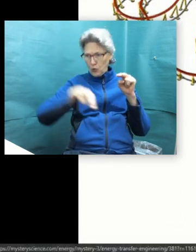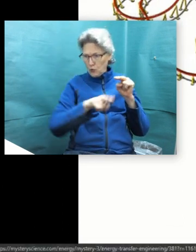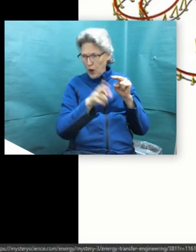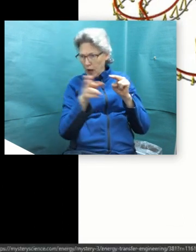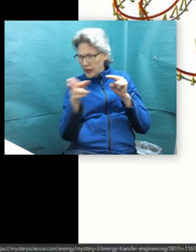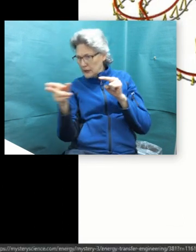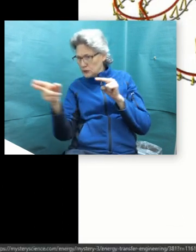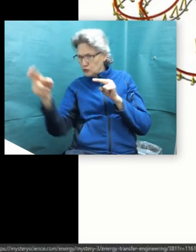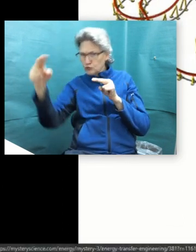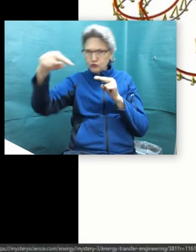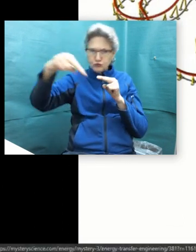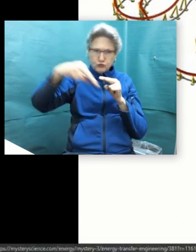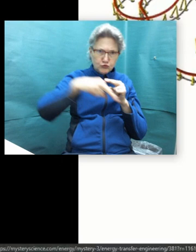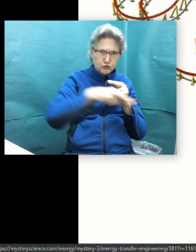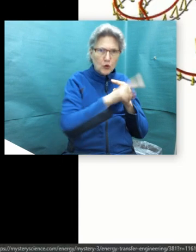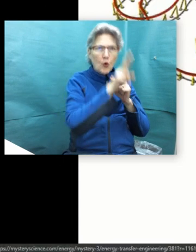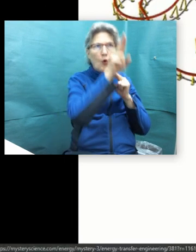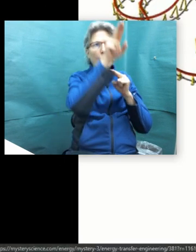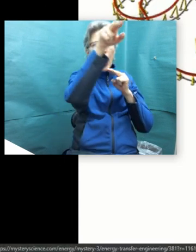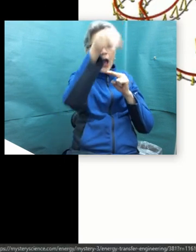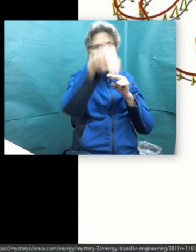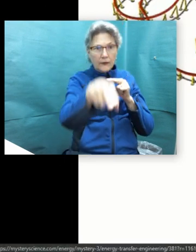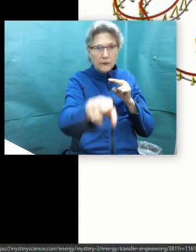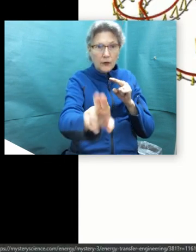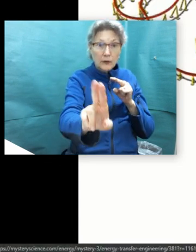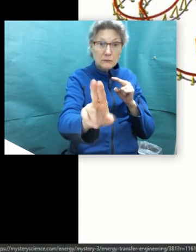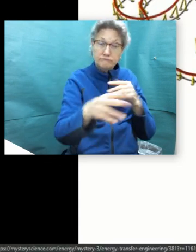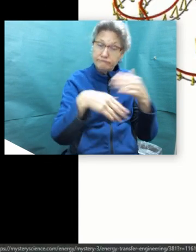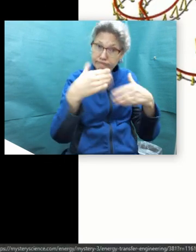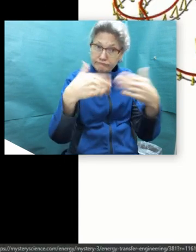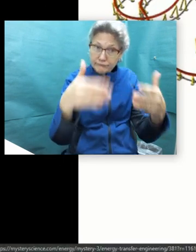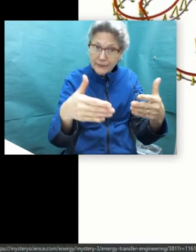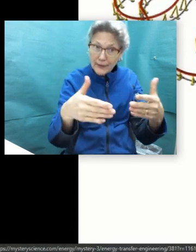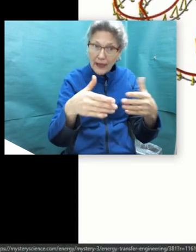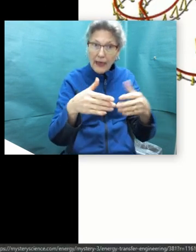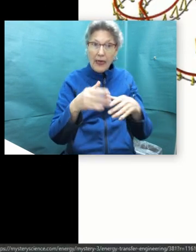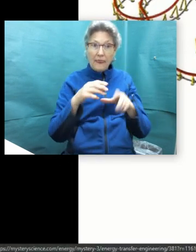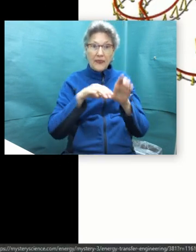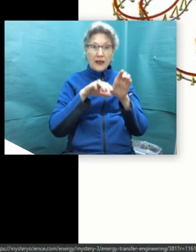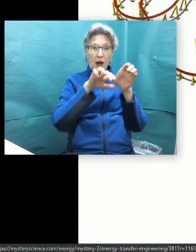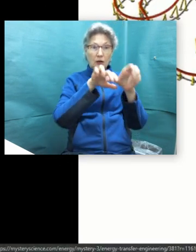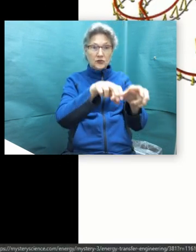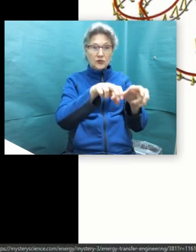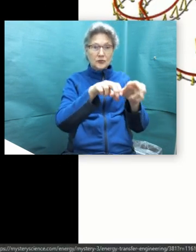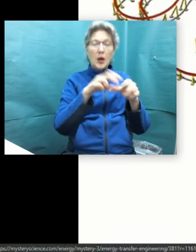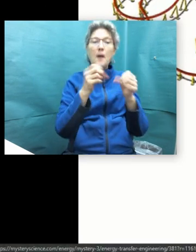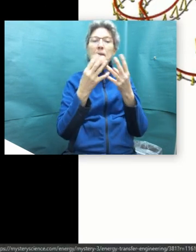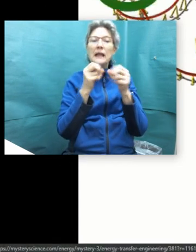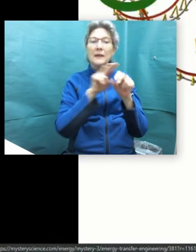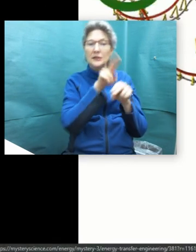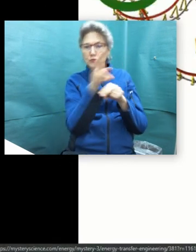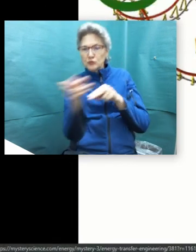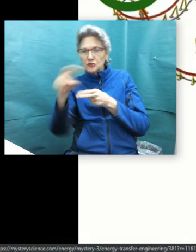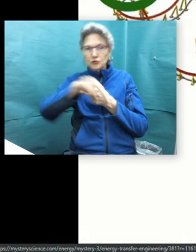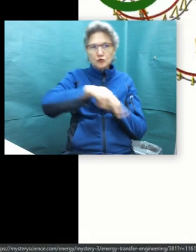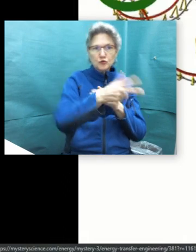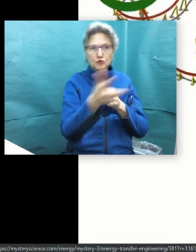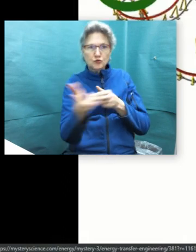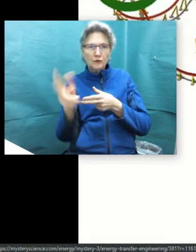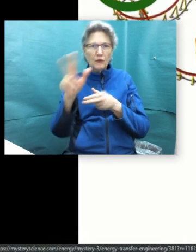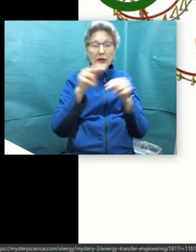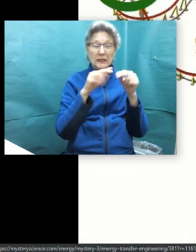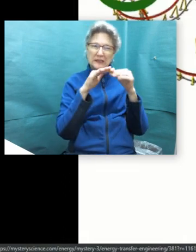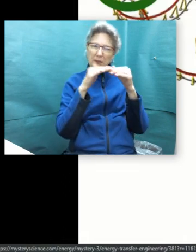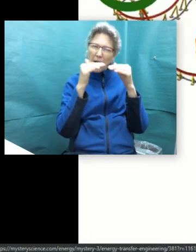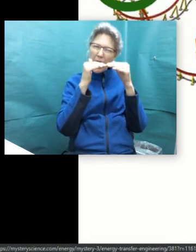back around, then they make their way up another hill, and so on. The cars, you can see, they go through a bunch more twists and turns on this ride. There's a few low hills,